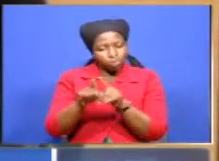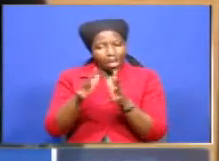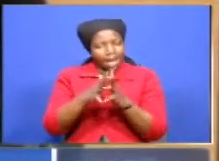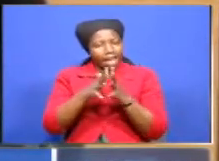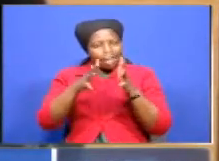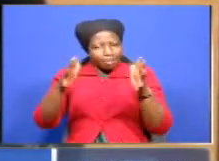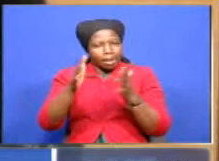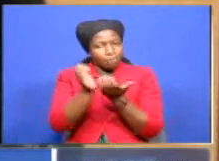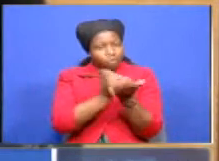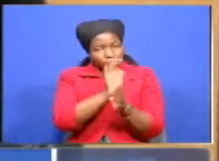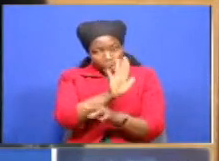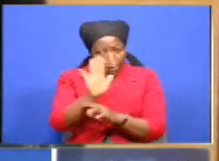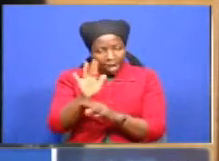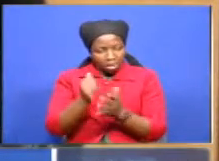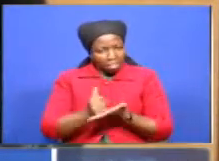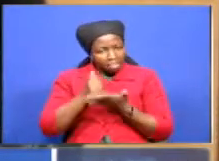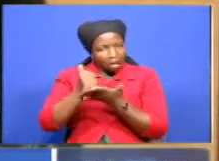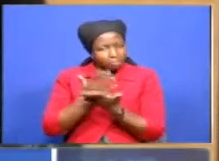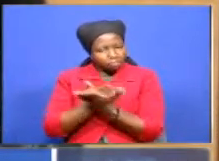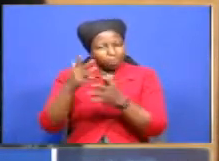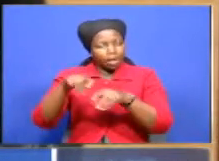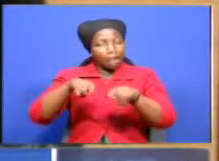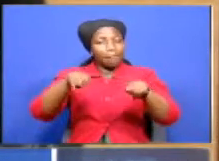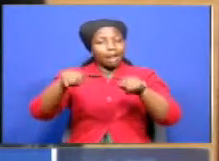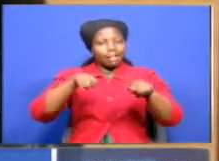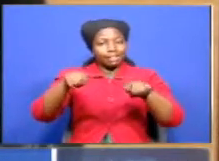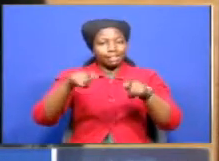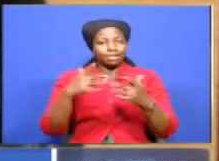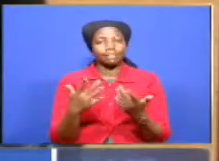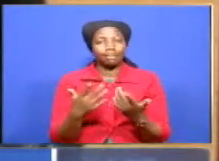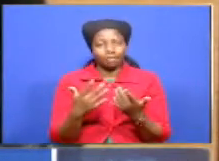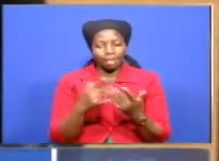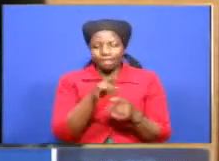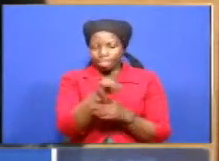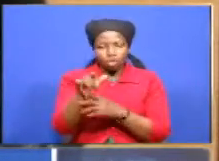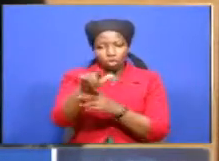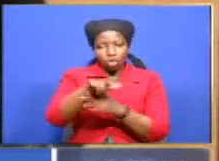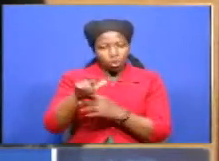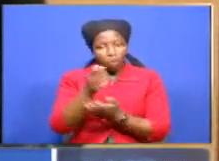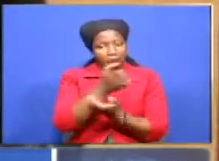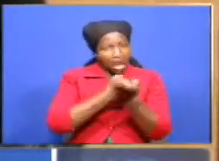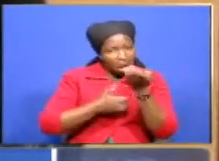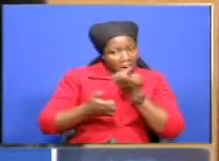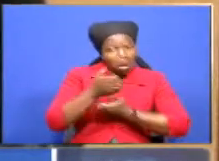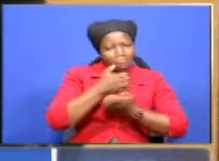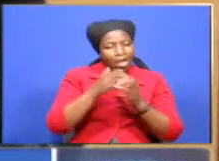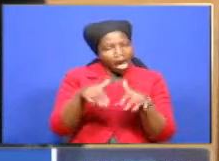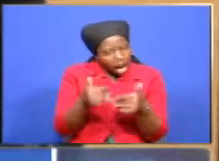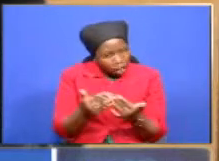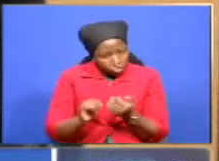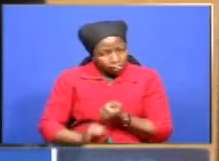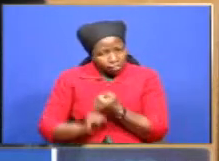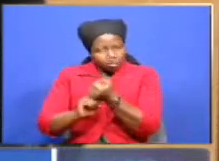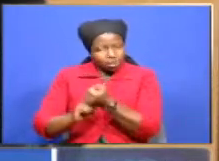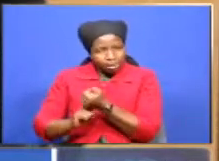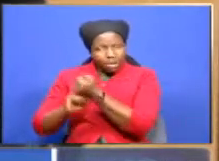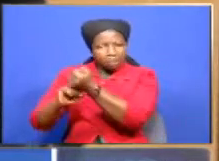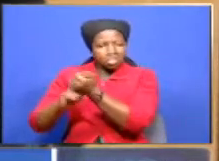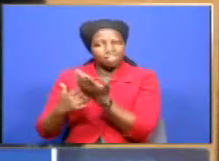businesses, to enable them manage those local economies by supporting,